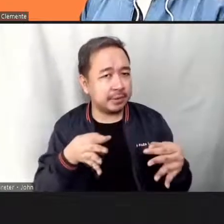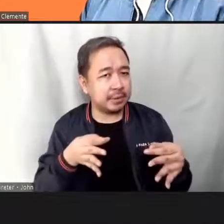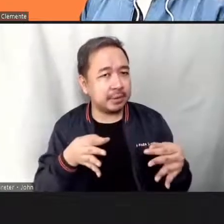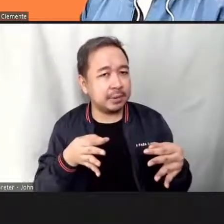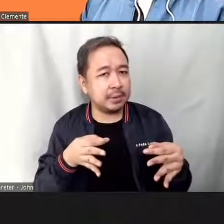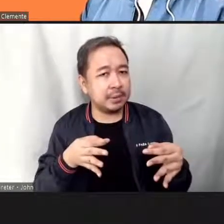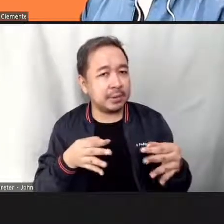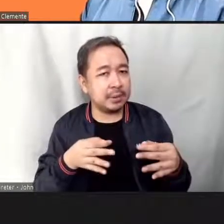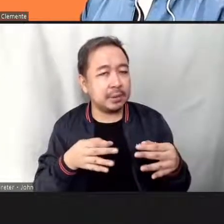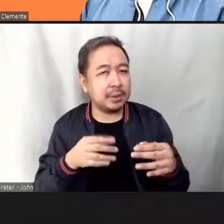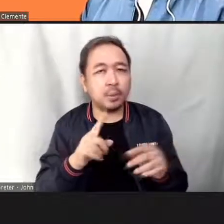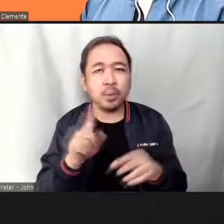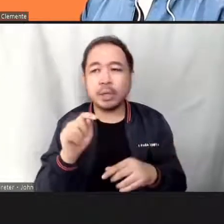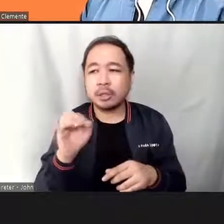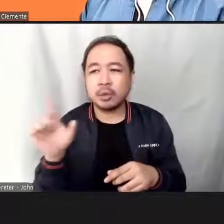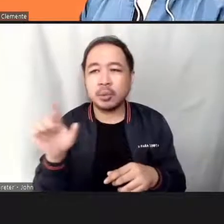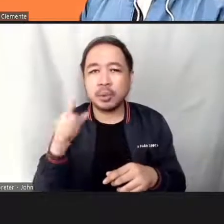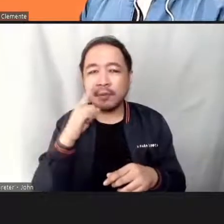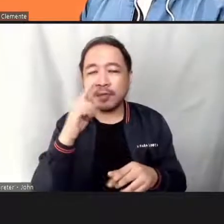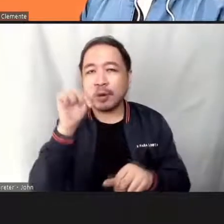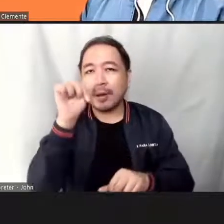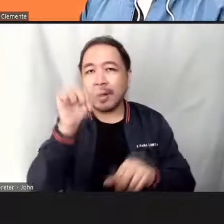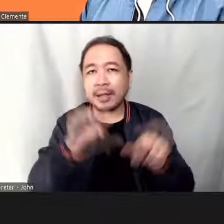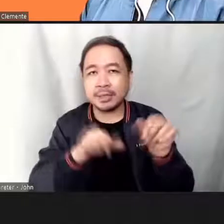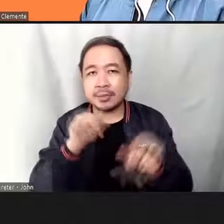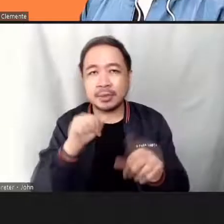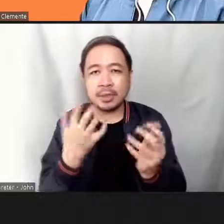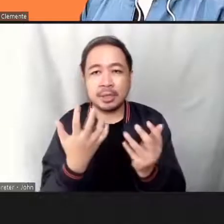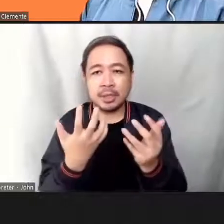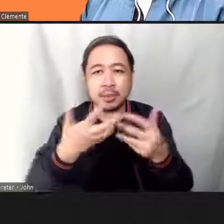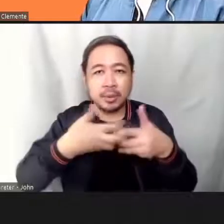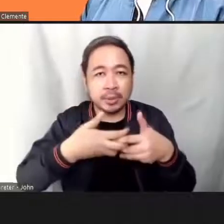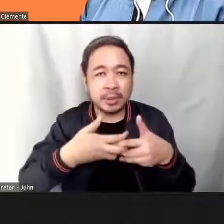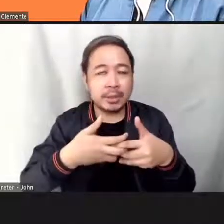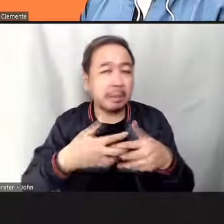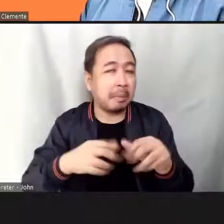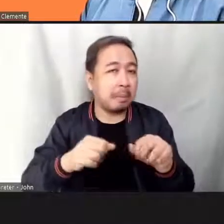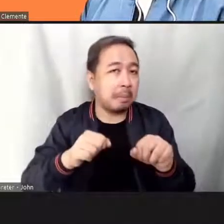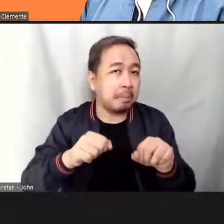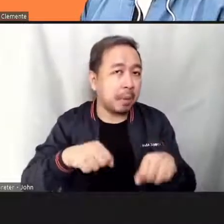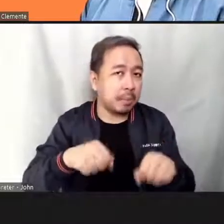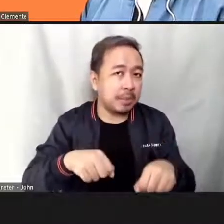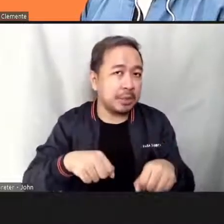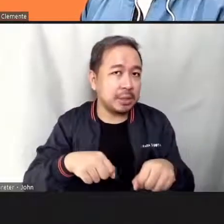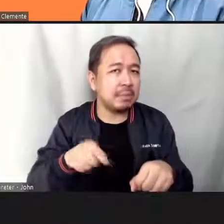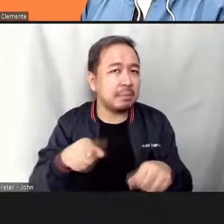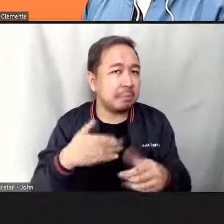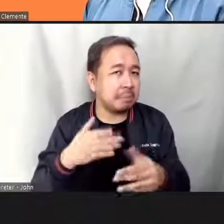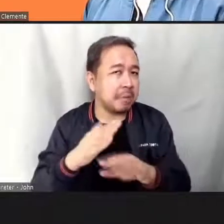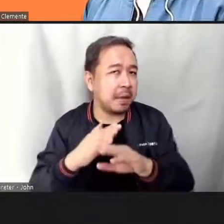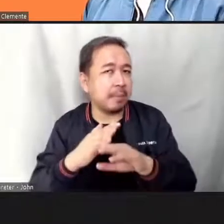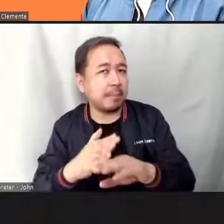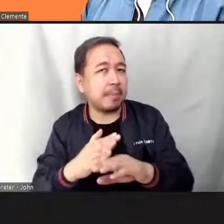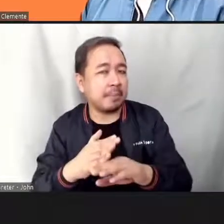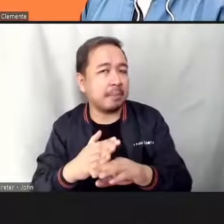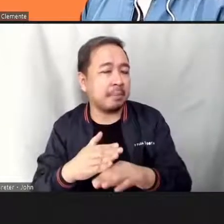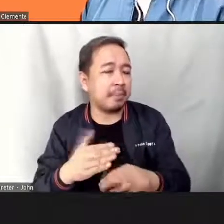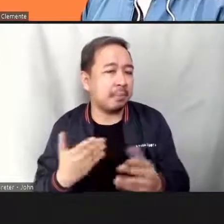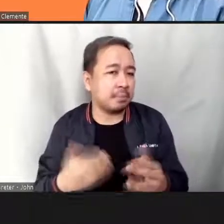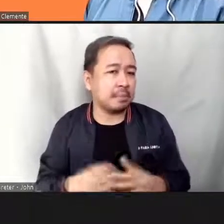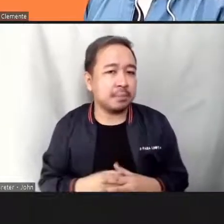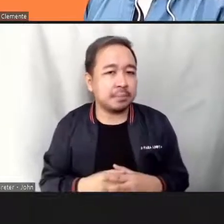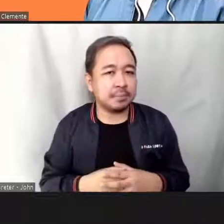the tool in assessing reunification probability as a hindering factor.